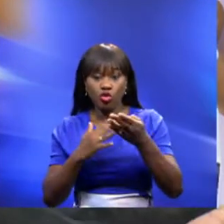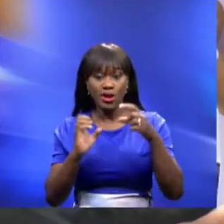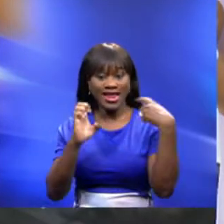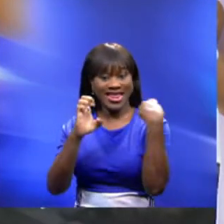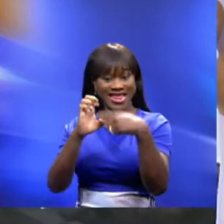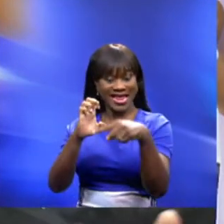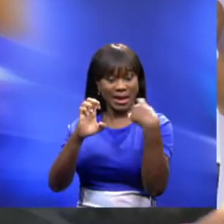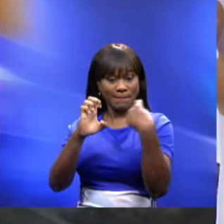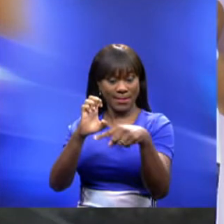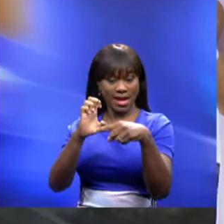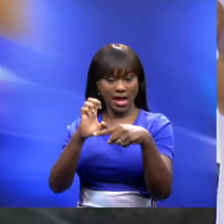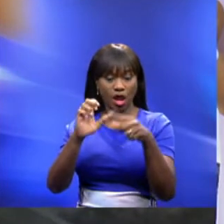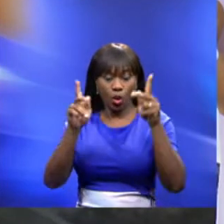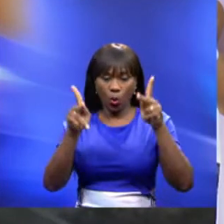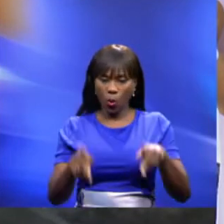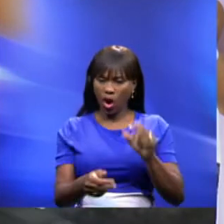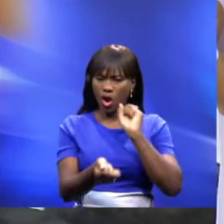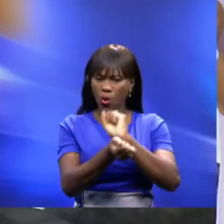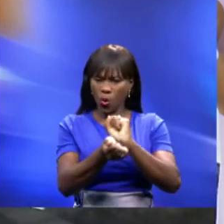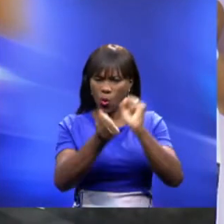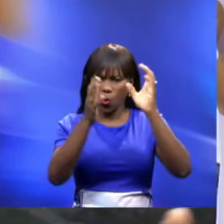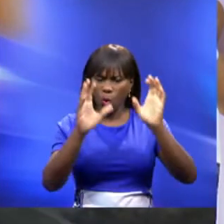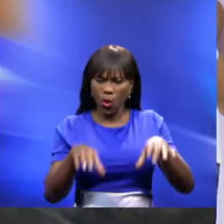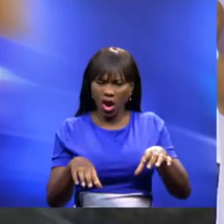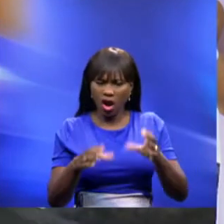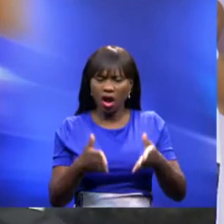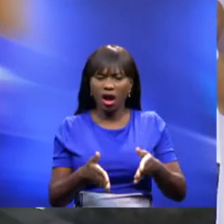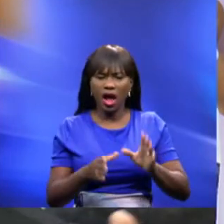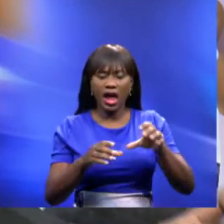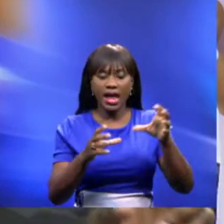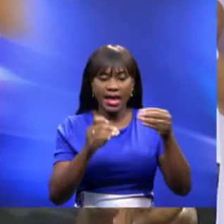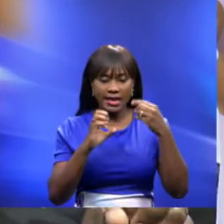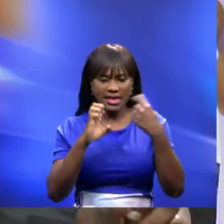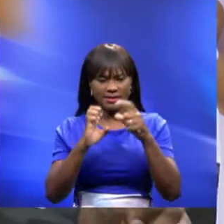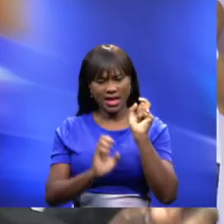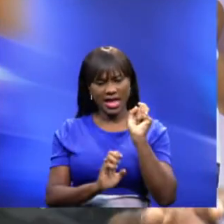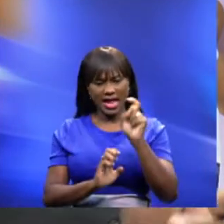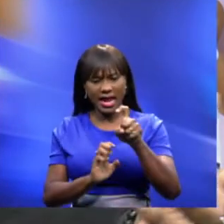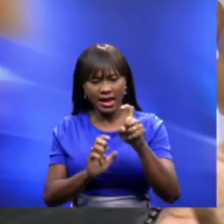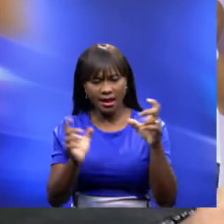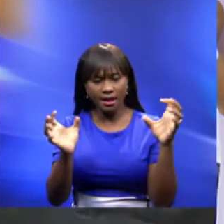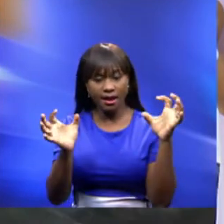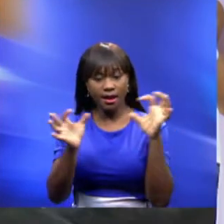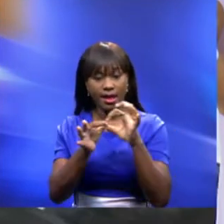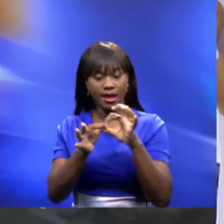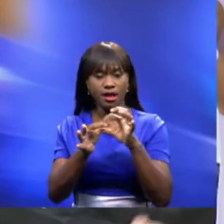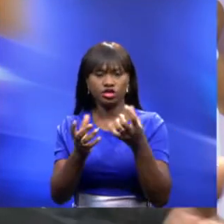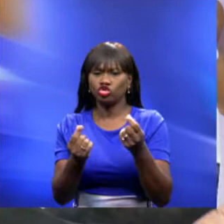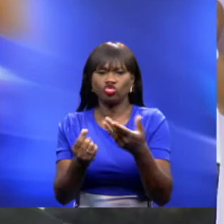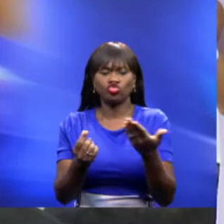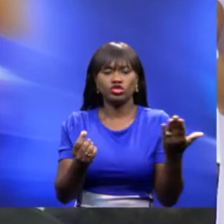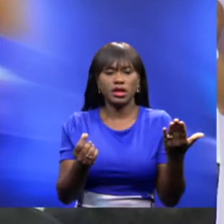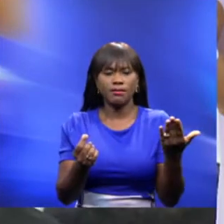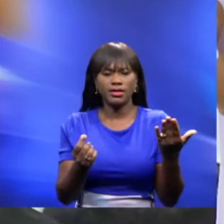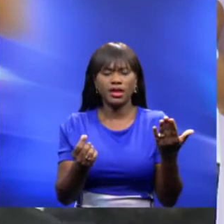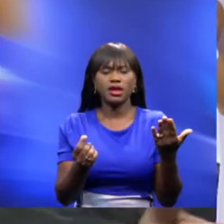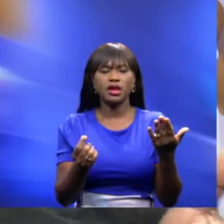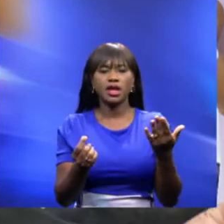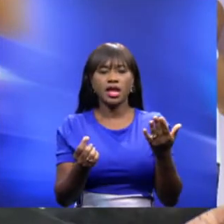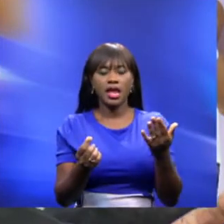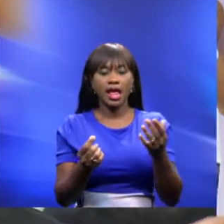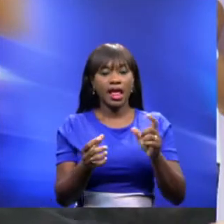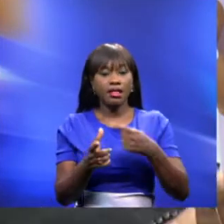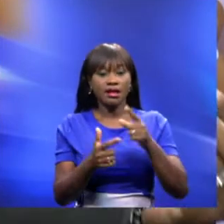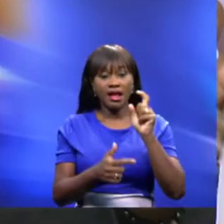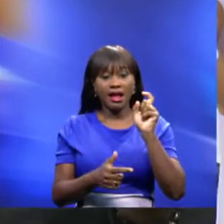a person, one of your employees most likely, would get an email, click on a link to do something that seems familiar. They would either